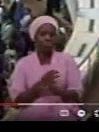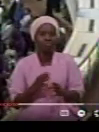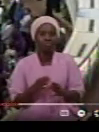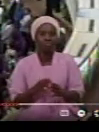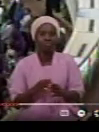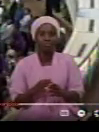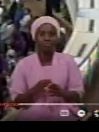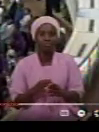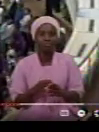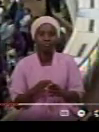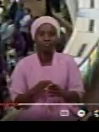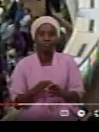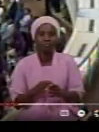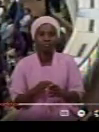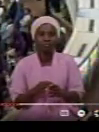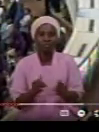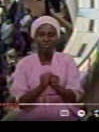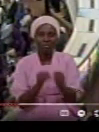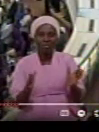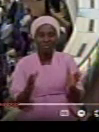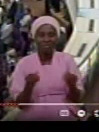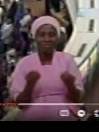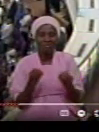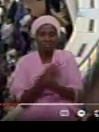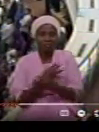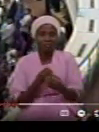You throw up timidity.